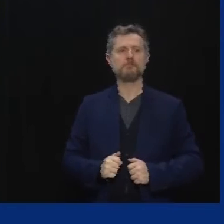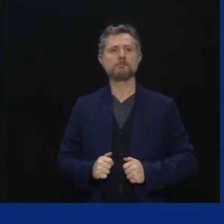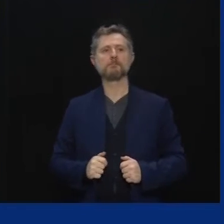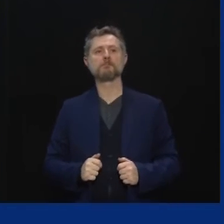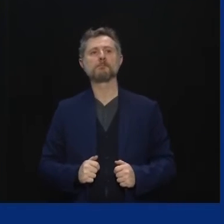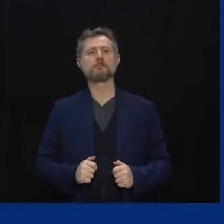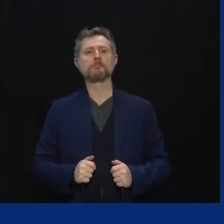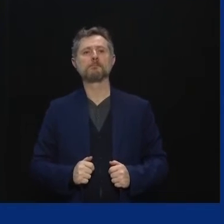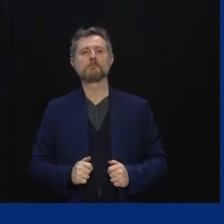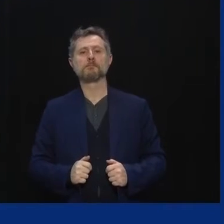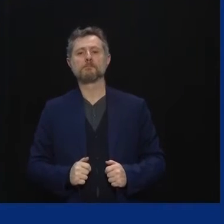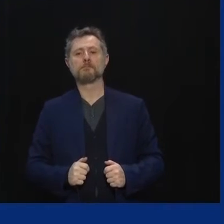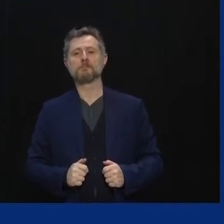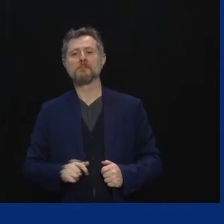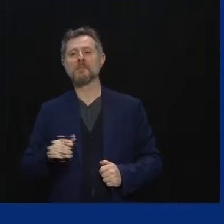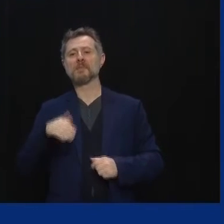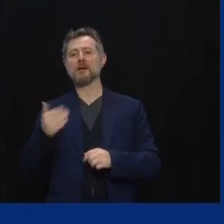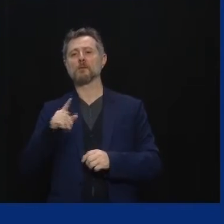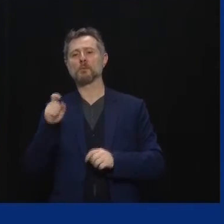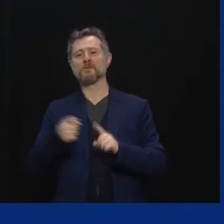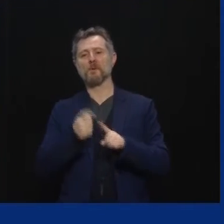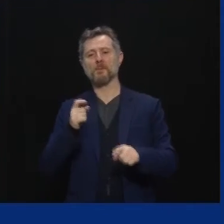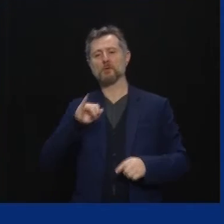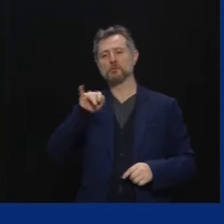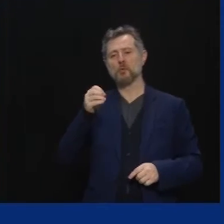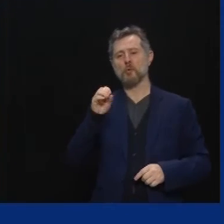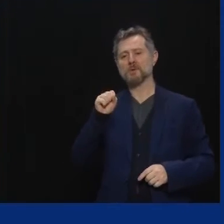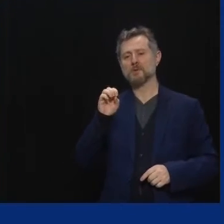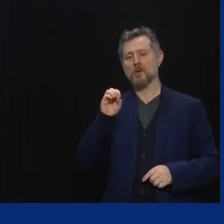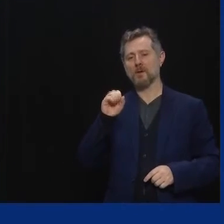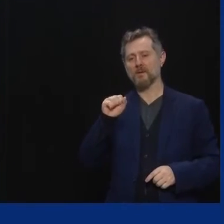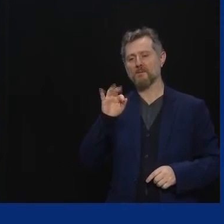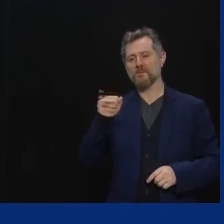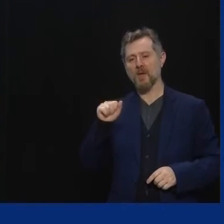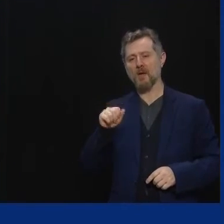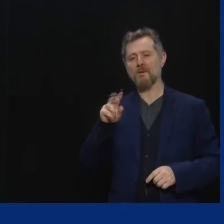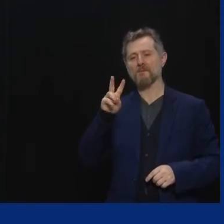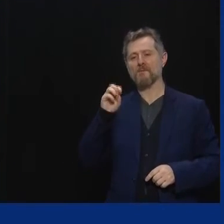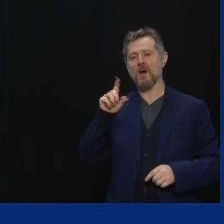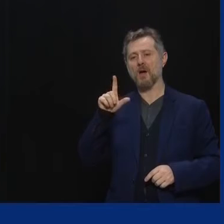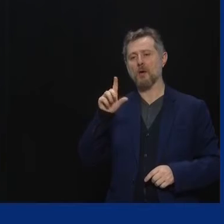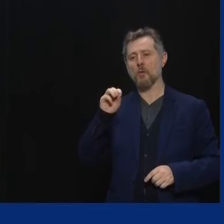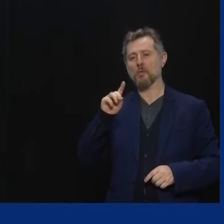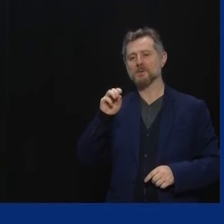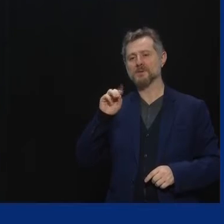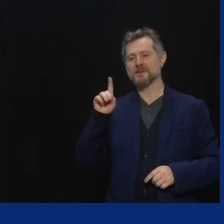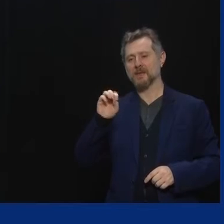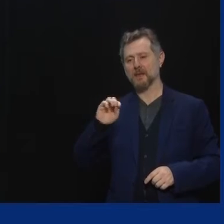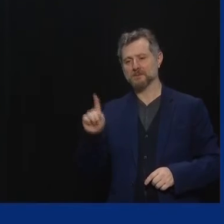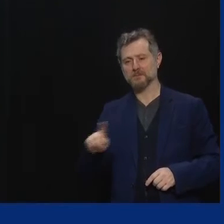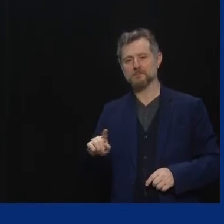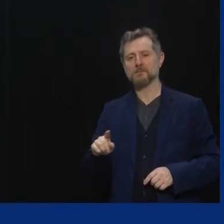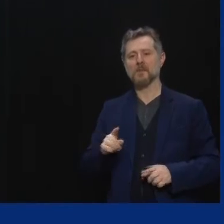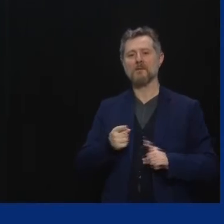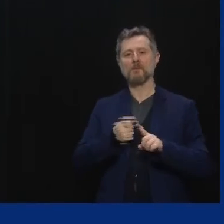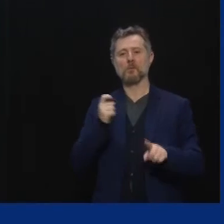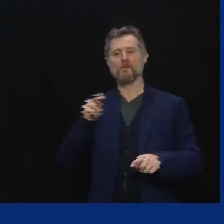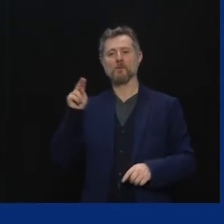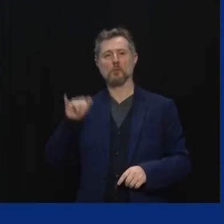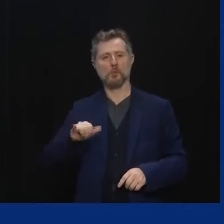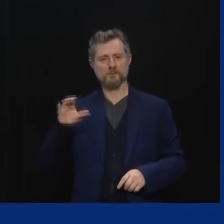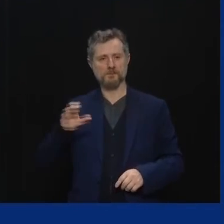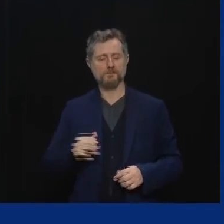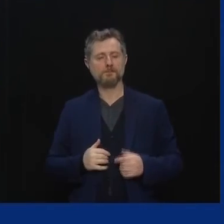Governor, your next question comes from Josefa Velasquez of the city. Josefa, your mic is open. Hi, Governor. Can you hear me? Yes, I